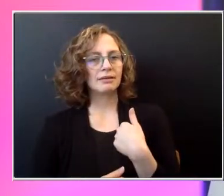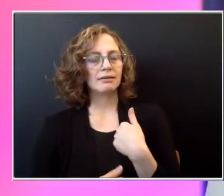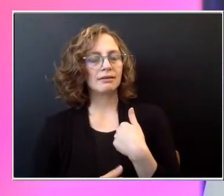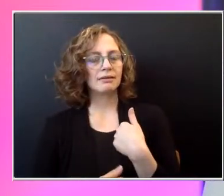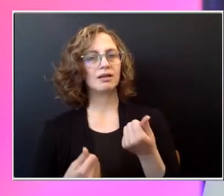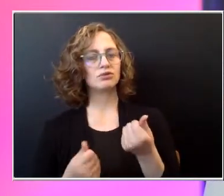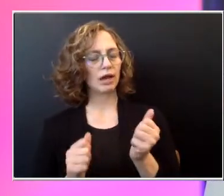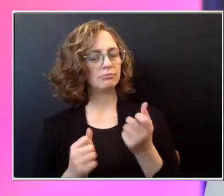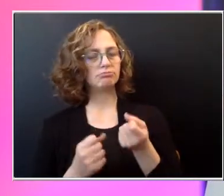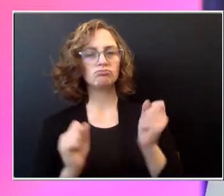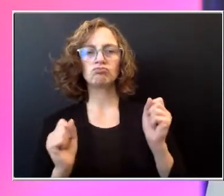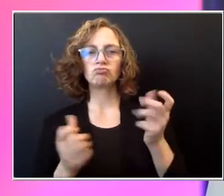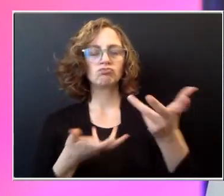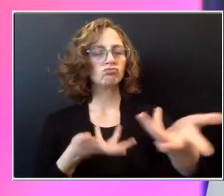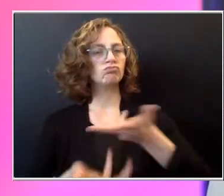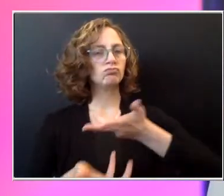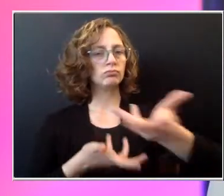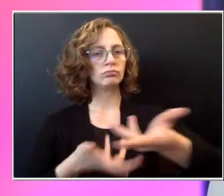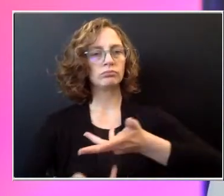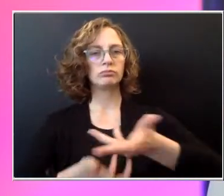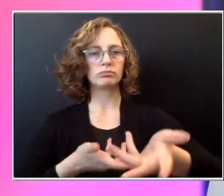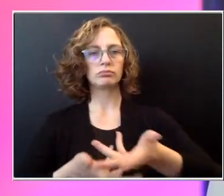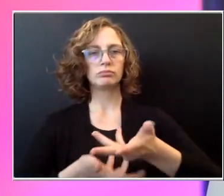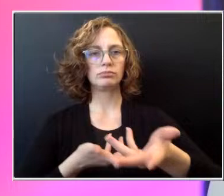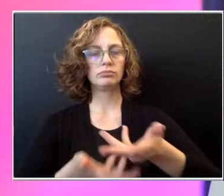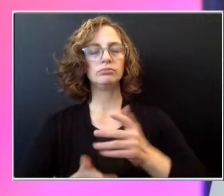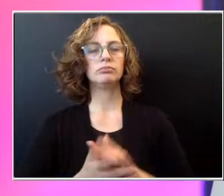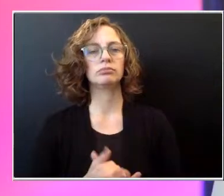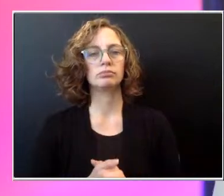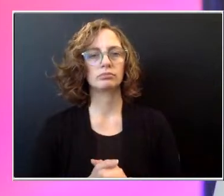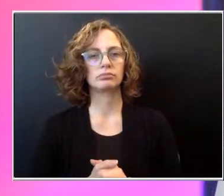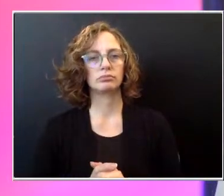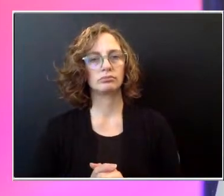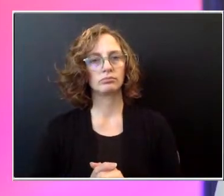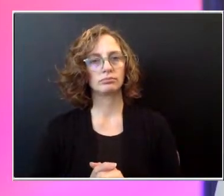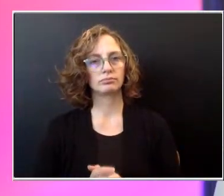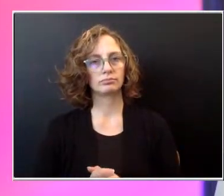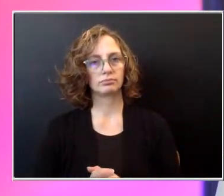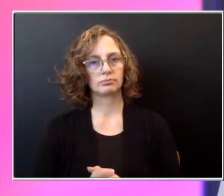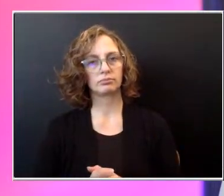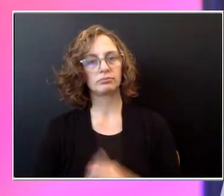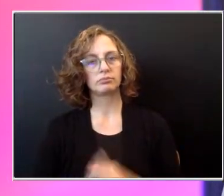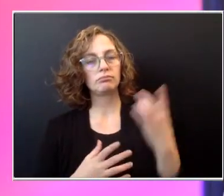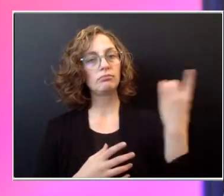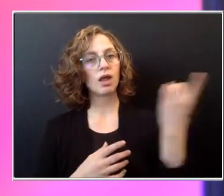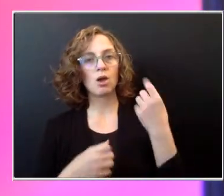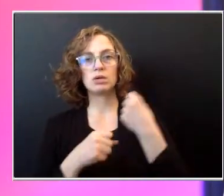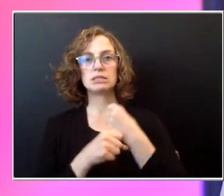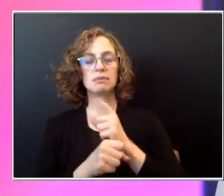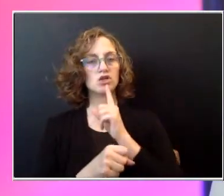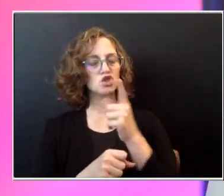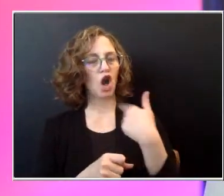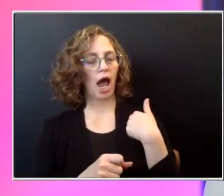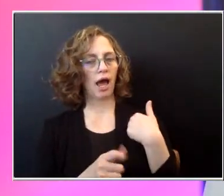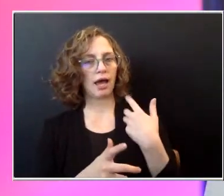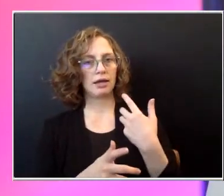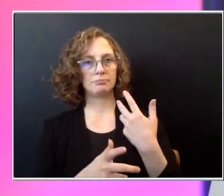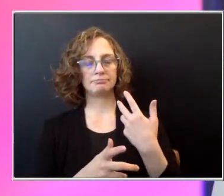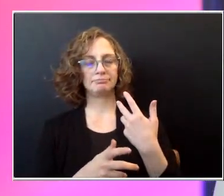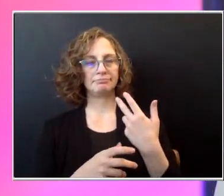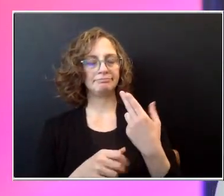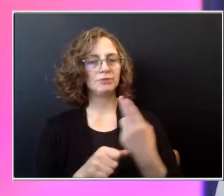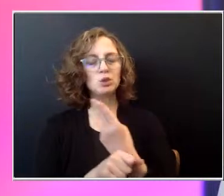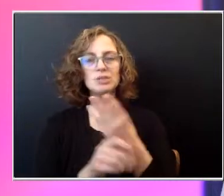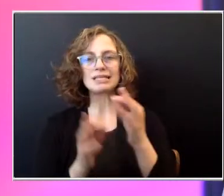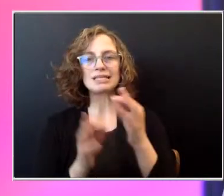communication. Always try to, make sure I'm speaking to their level so that they understand what's going on. That's really important. I think